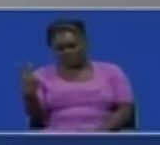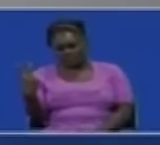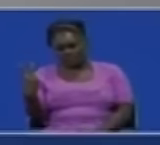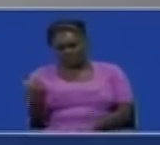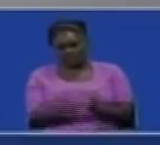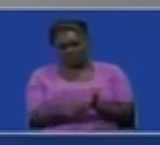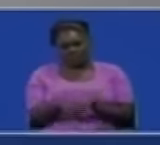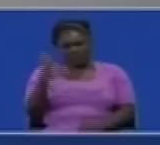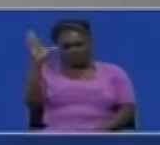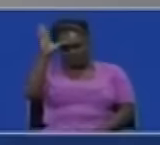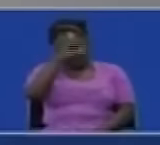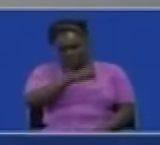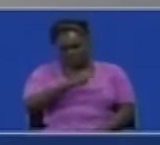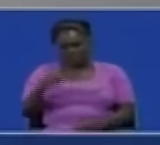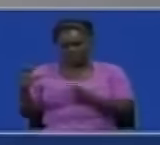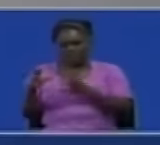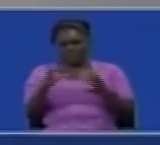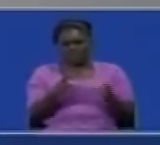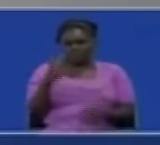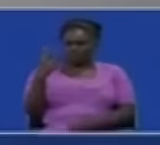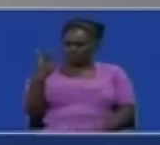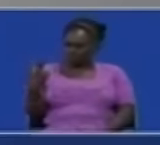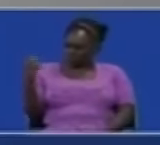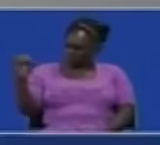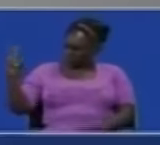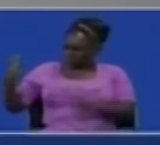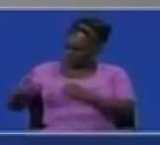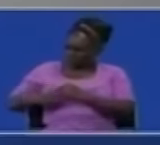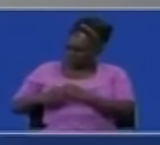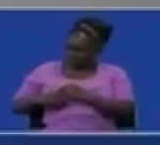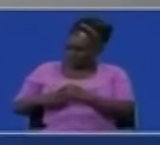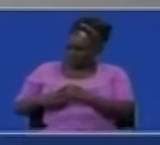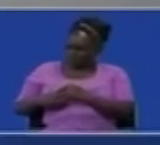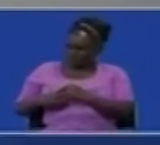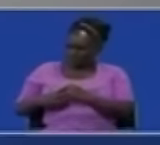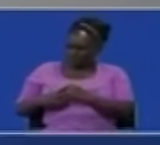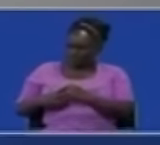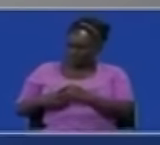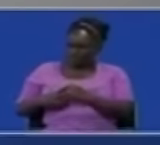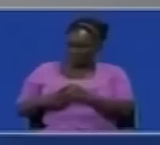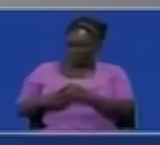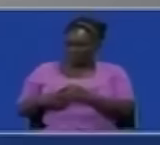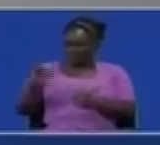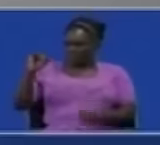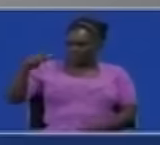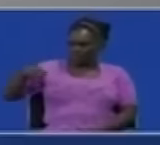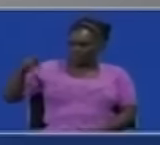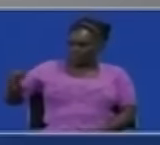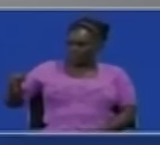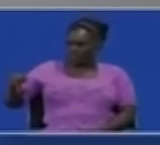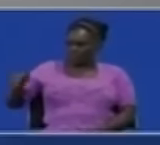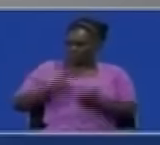A second issue is a lack of bipartisanship. Look to 2007 and the IPPG deal that was rubbished by